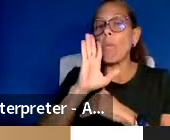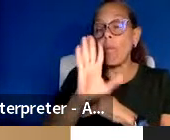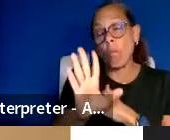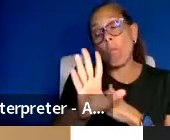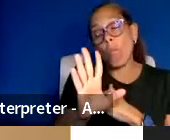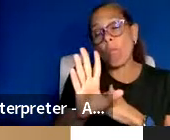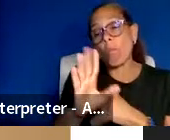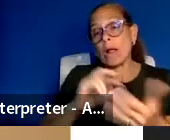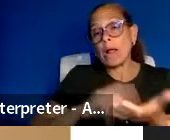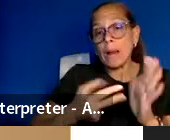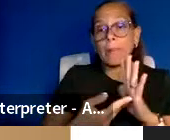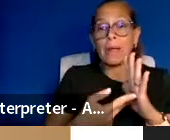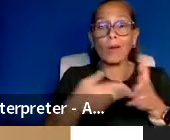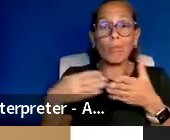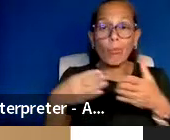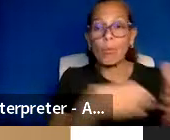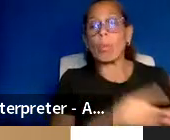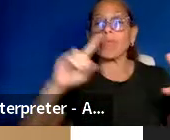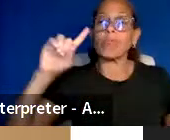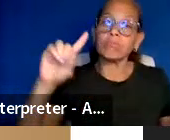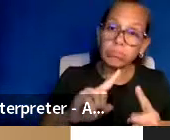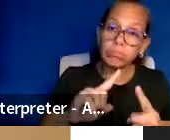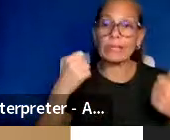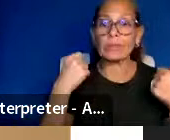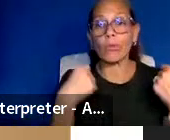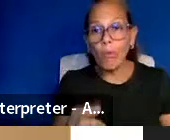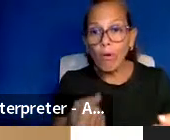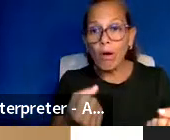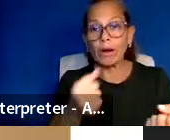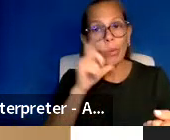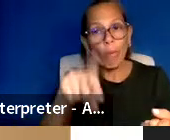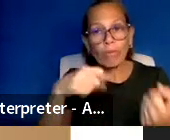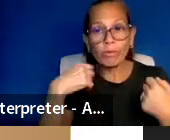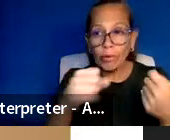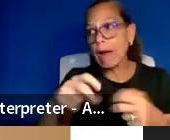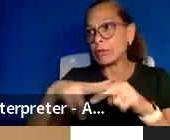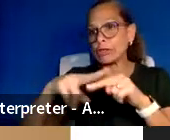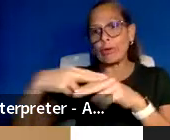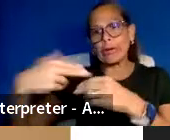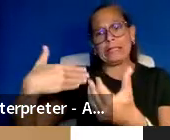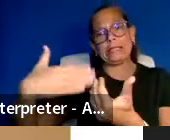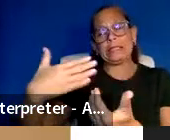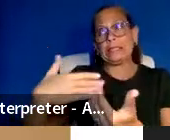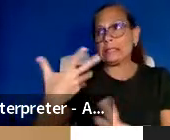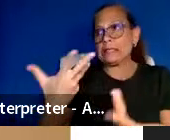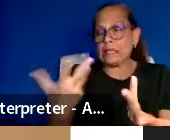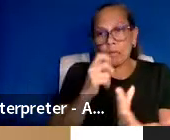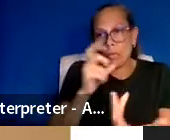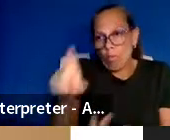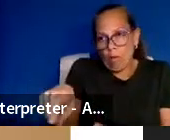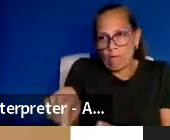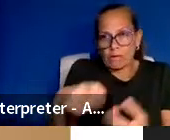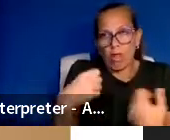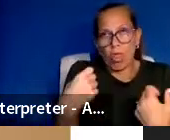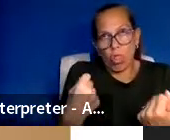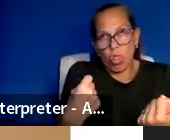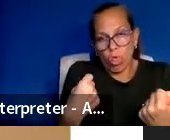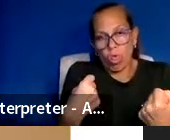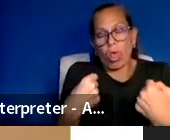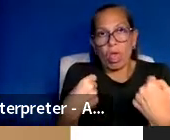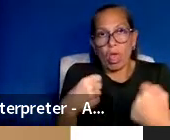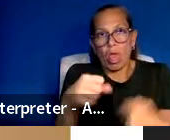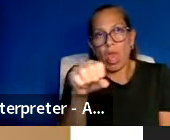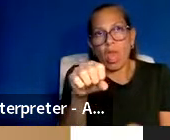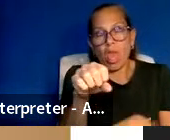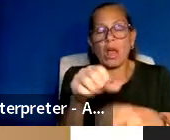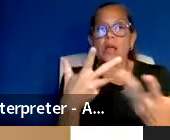the burden on our roads with less vehicle traffic. It's going to take drivers out of their vehicles and put them on the Metro North.